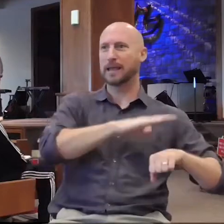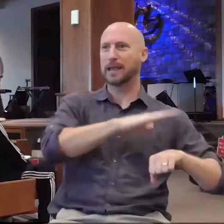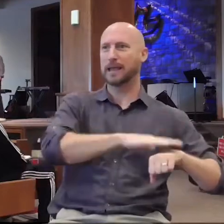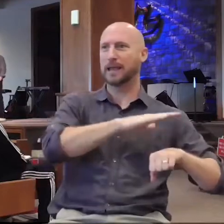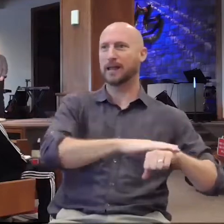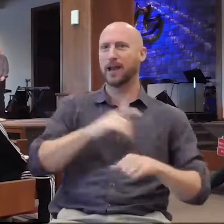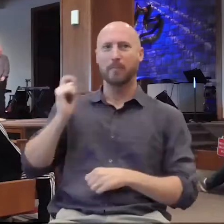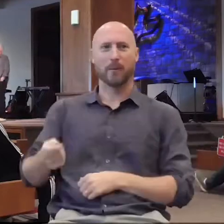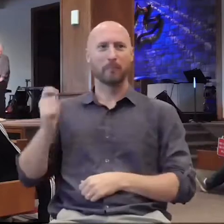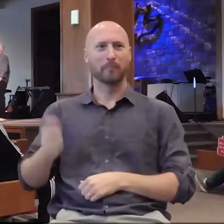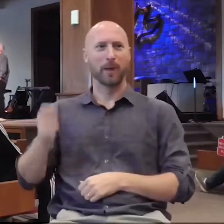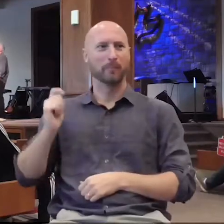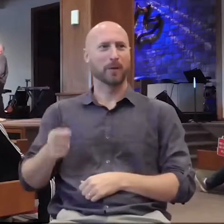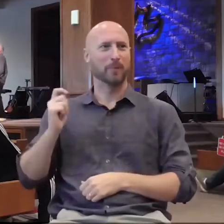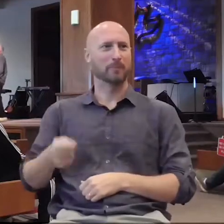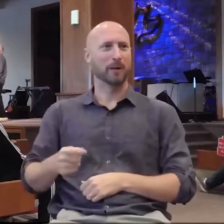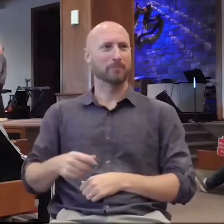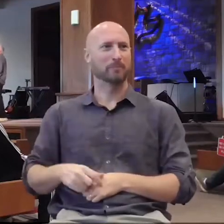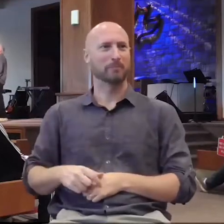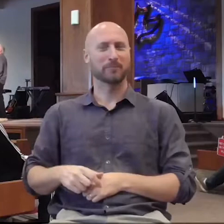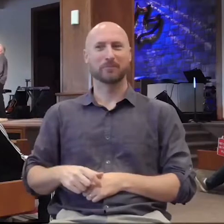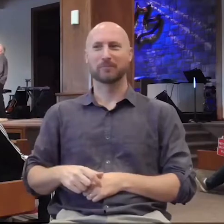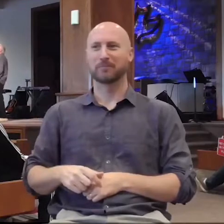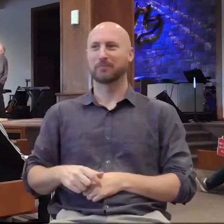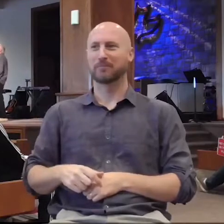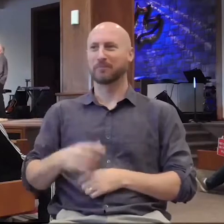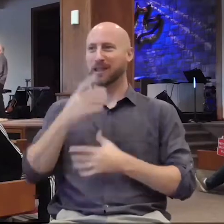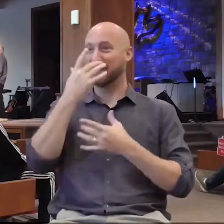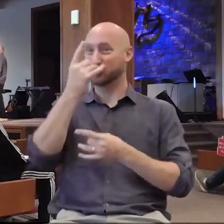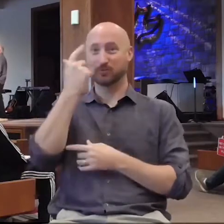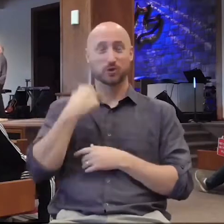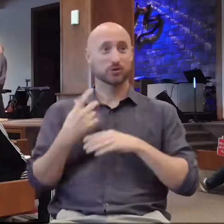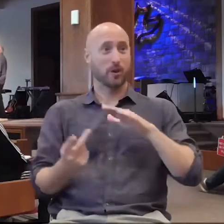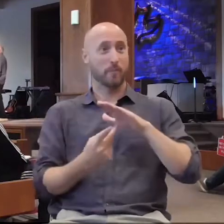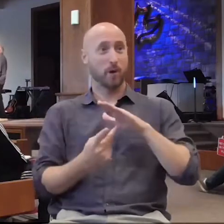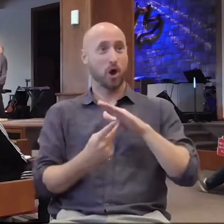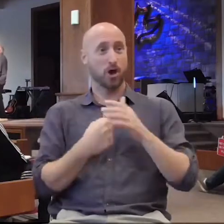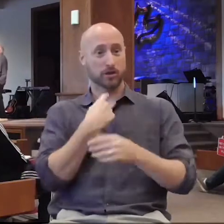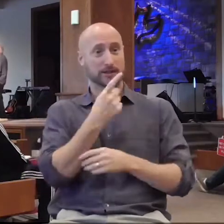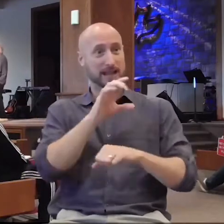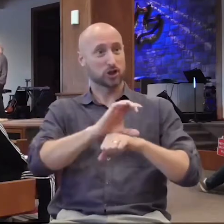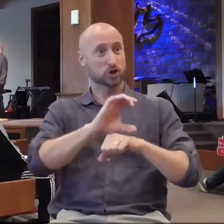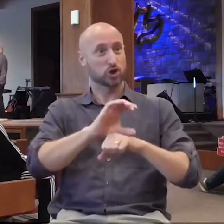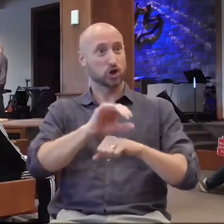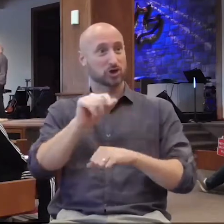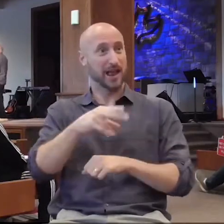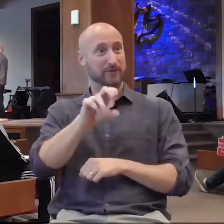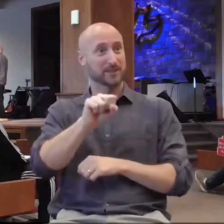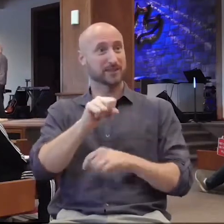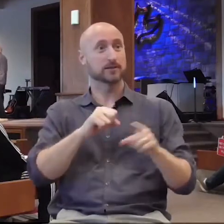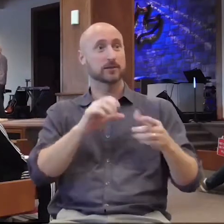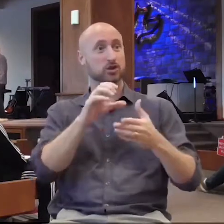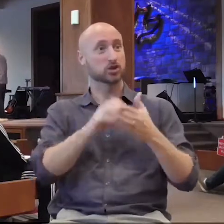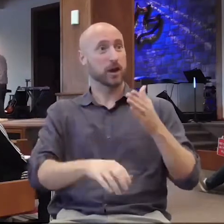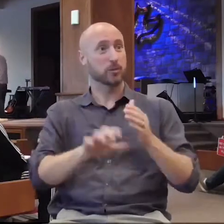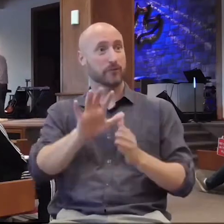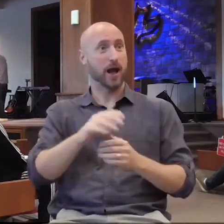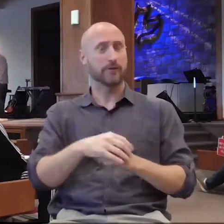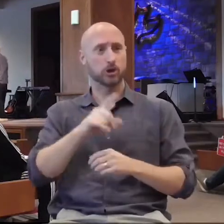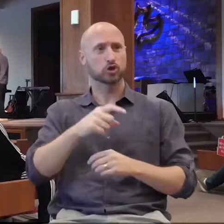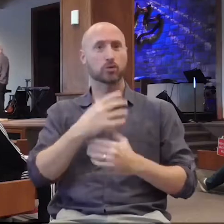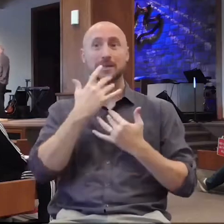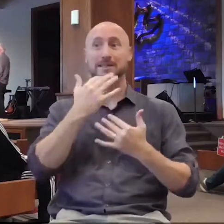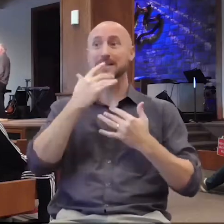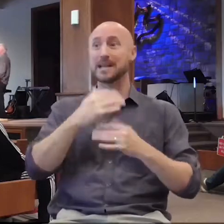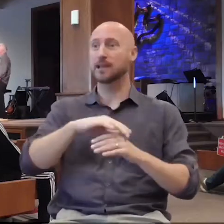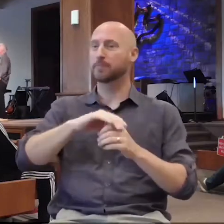went on. It's interesting because Paul tells the Ephesians in chapter 5 they should be singing and making melody in their